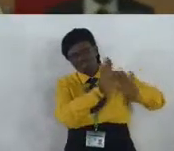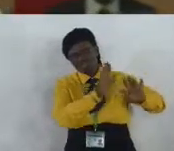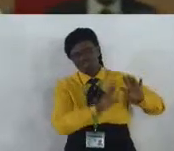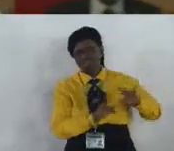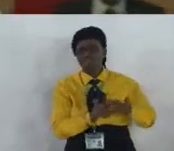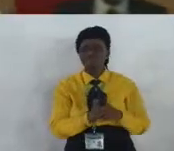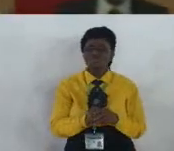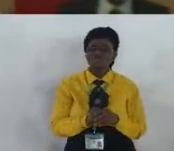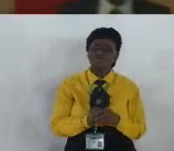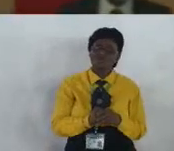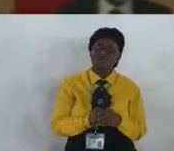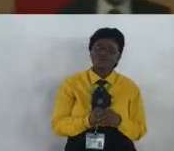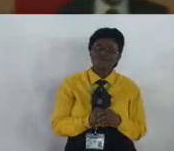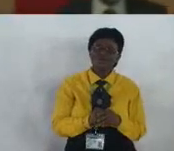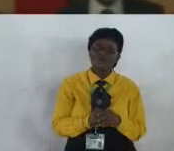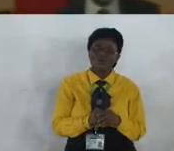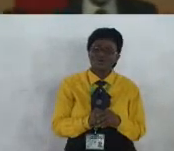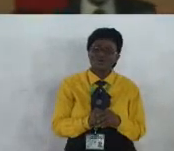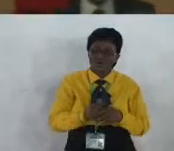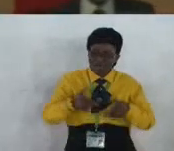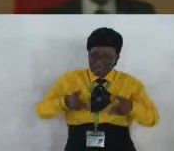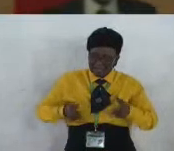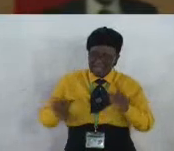hindering them from pleasing you,